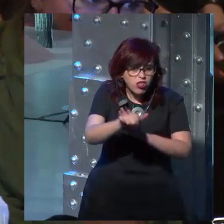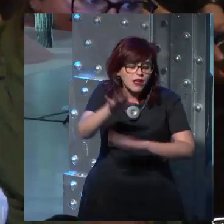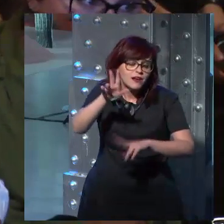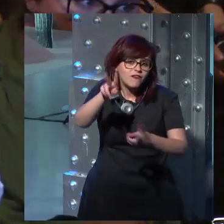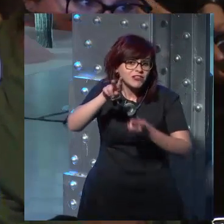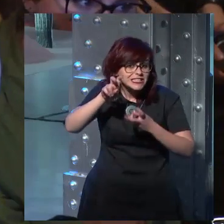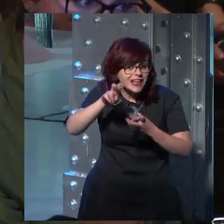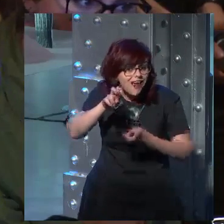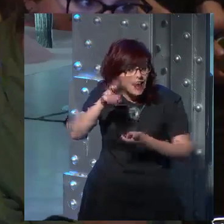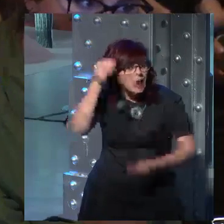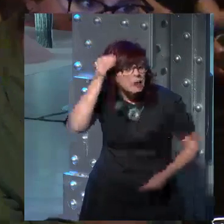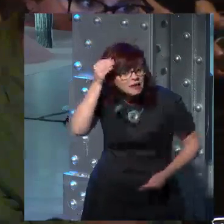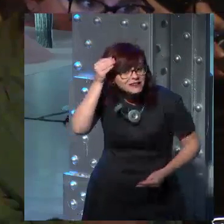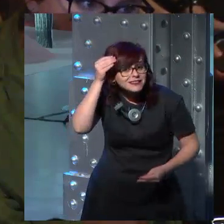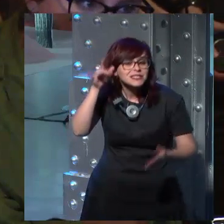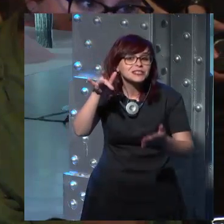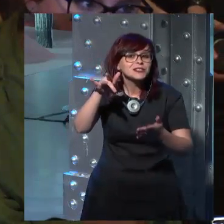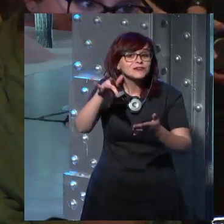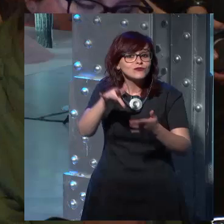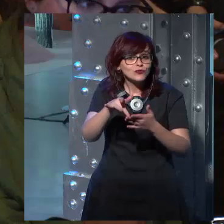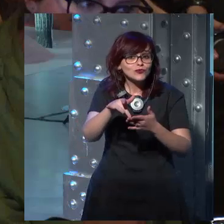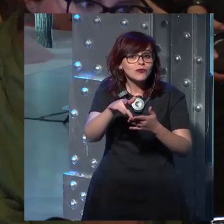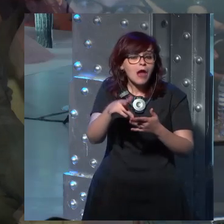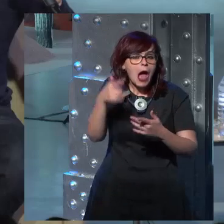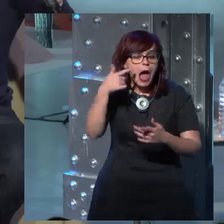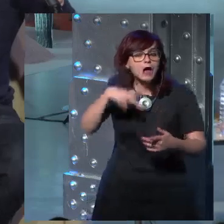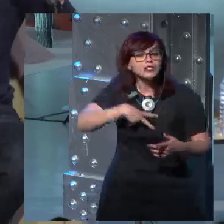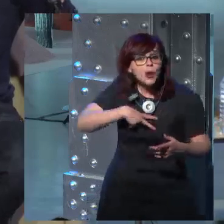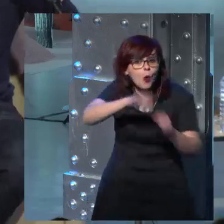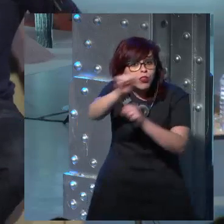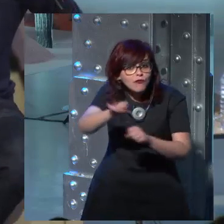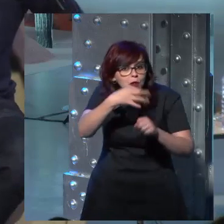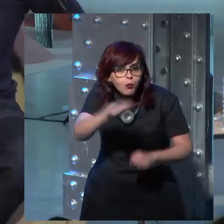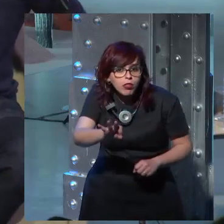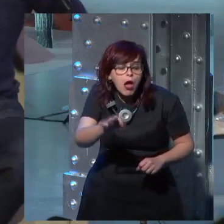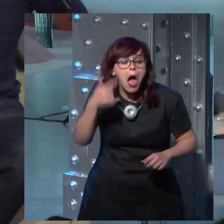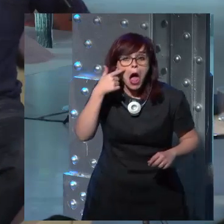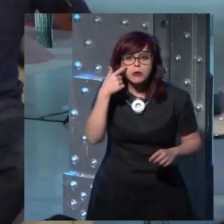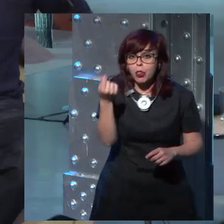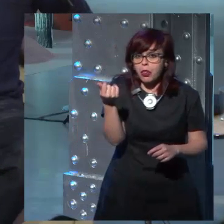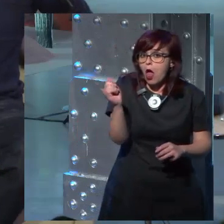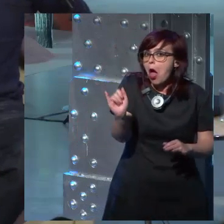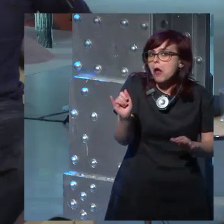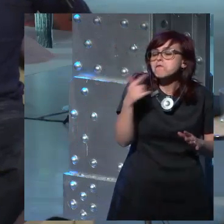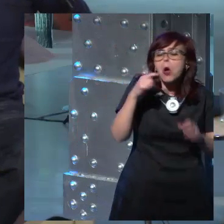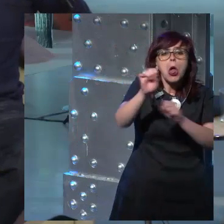money was right? He wouldn't hire Jimmy. He would definitely hire Saul.